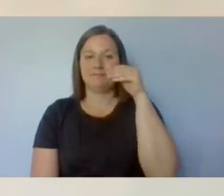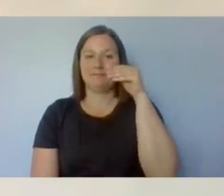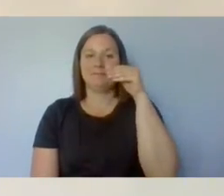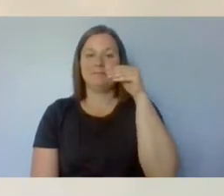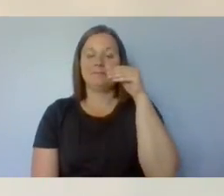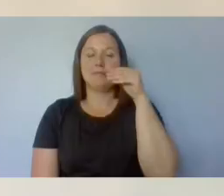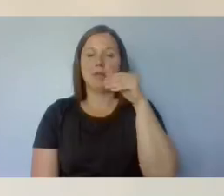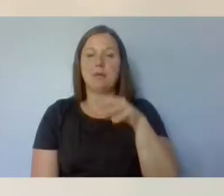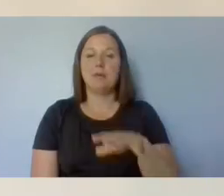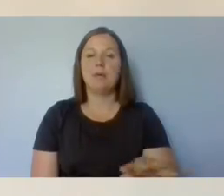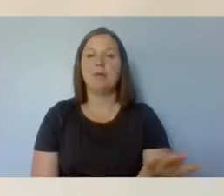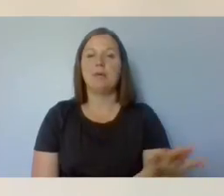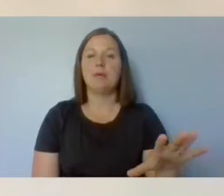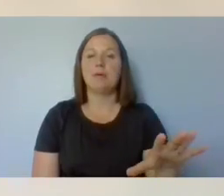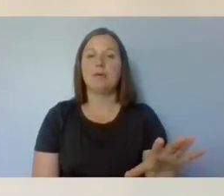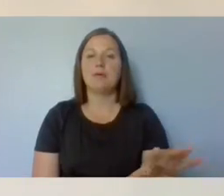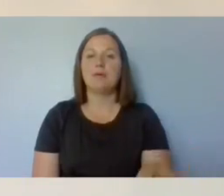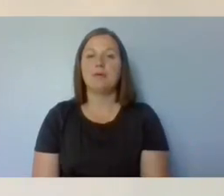breathe out.